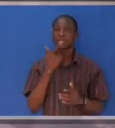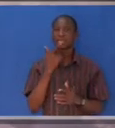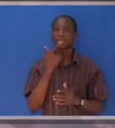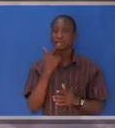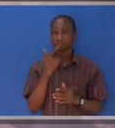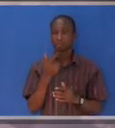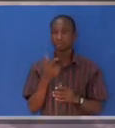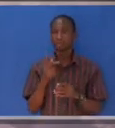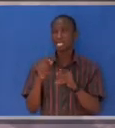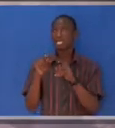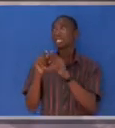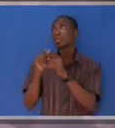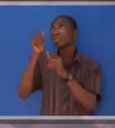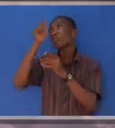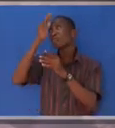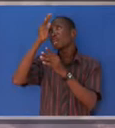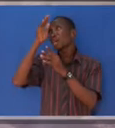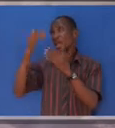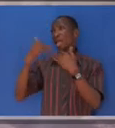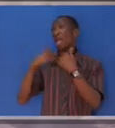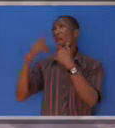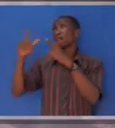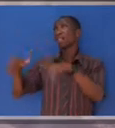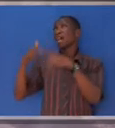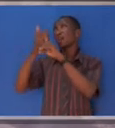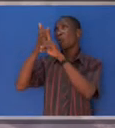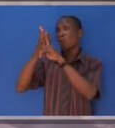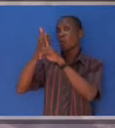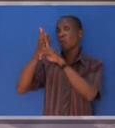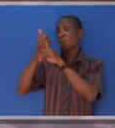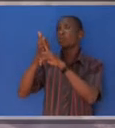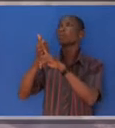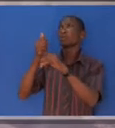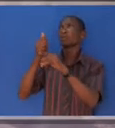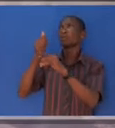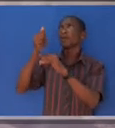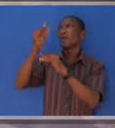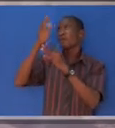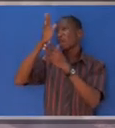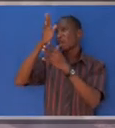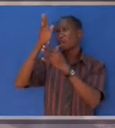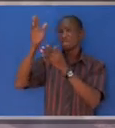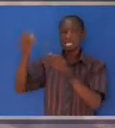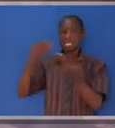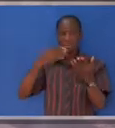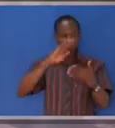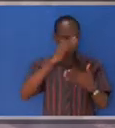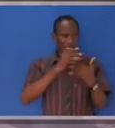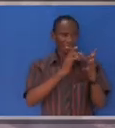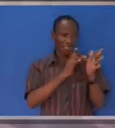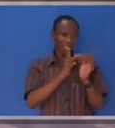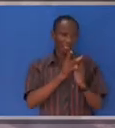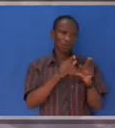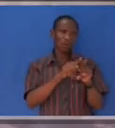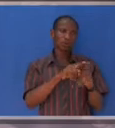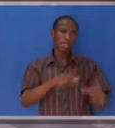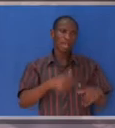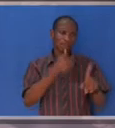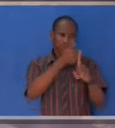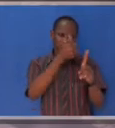has life in himself, so he granted the Son to have life in himself and